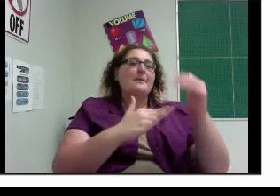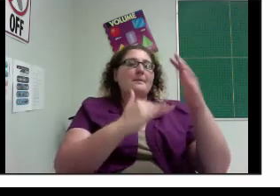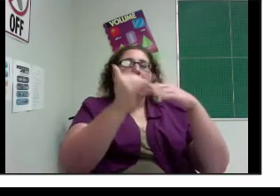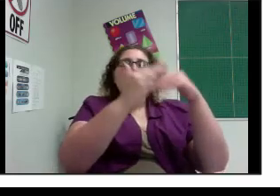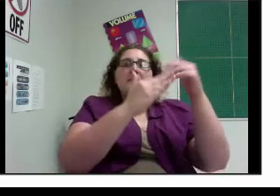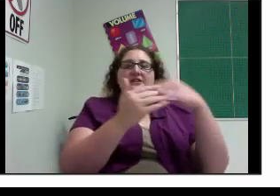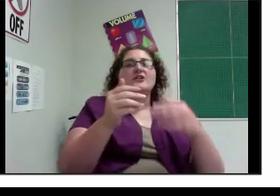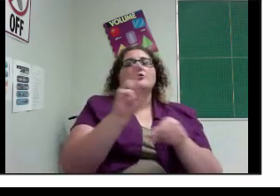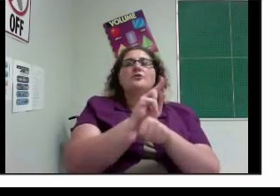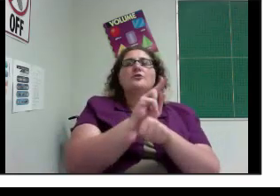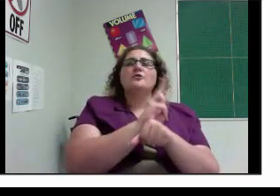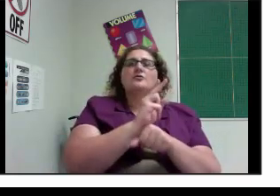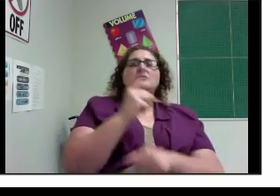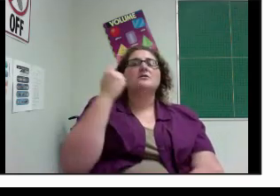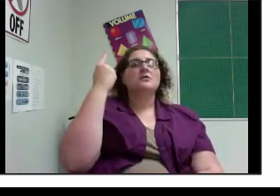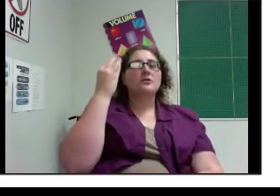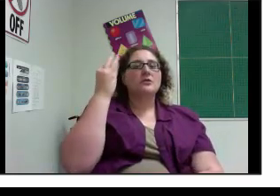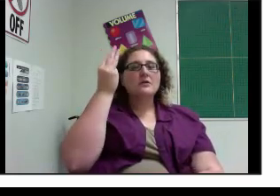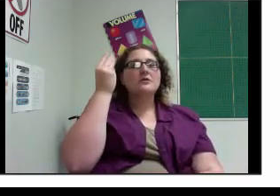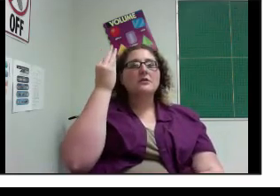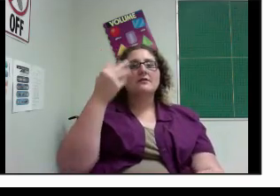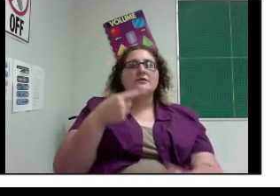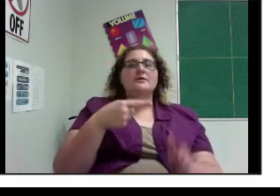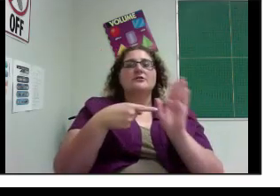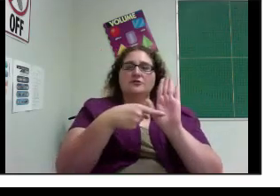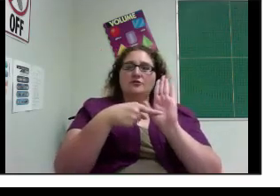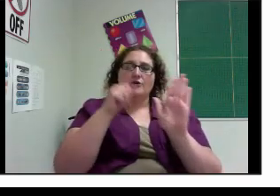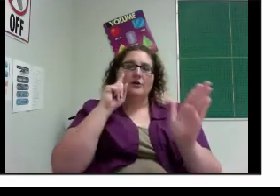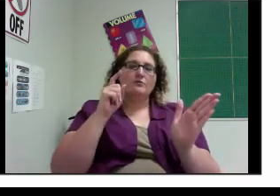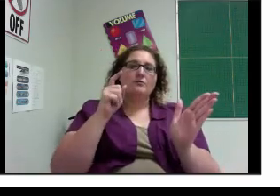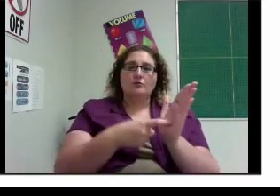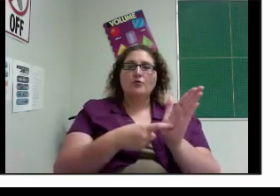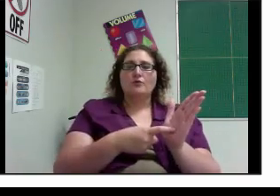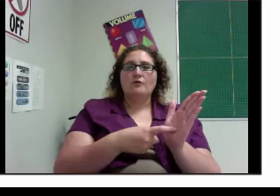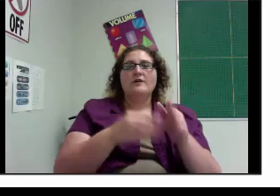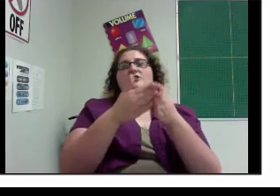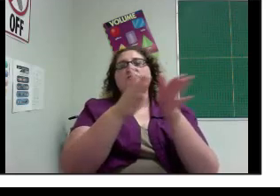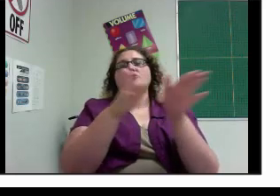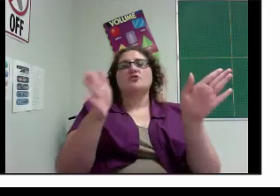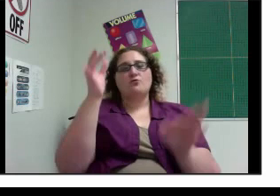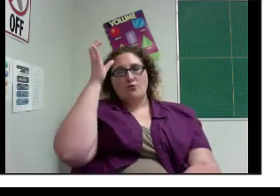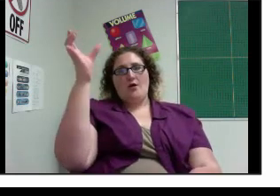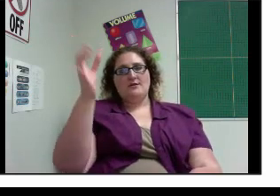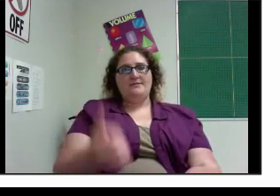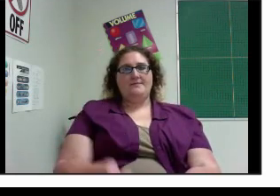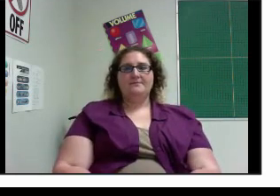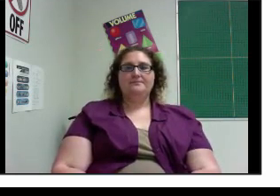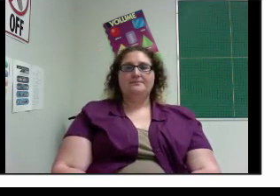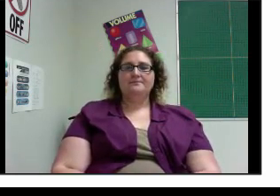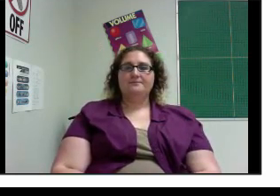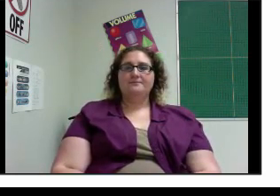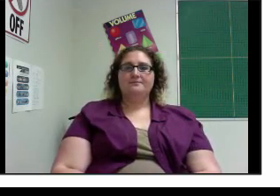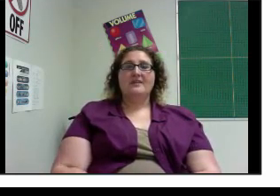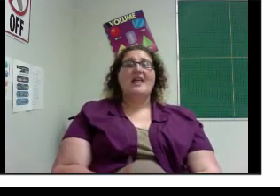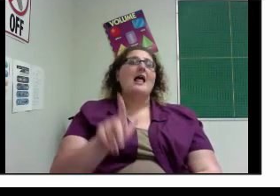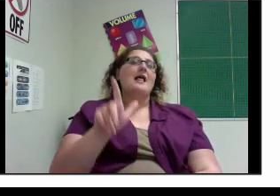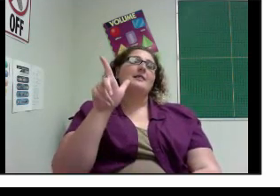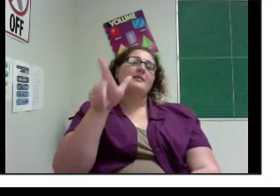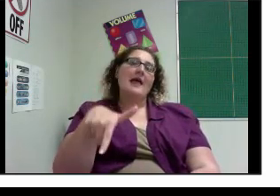Now later on we're going to get into theorems, and theorems are different than postulates and axioms. They are something that we can